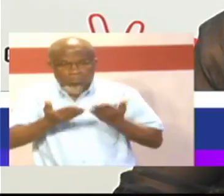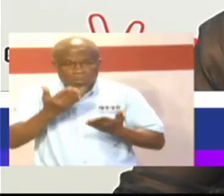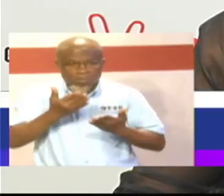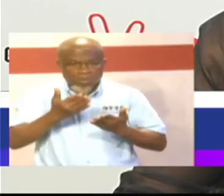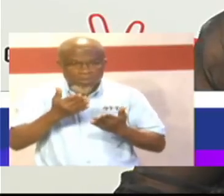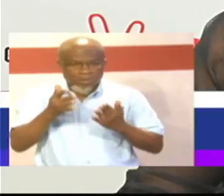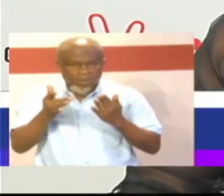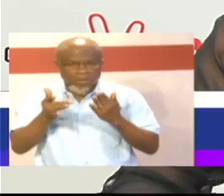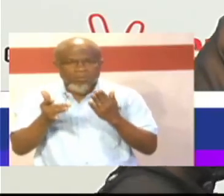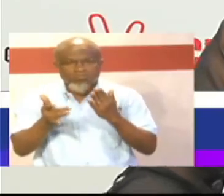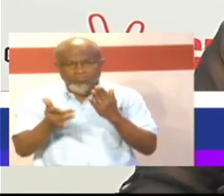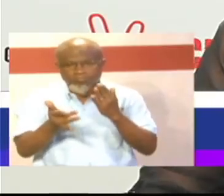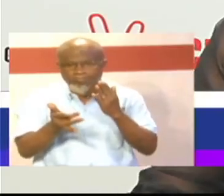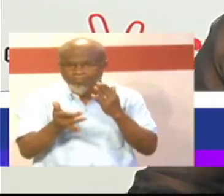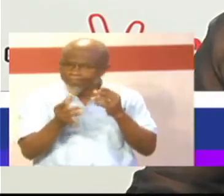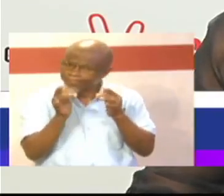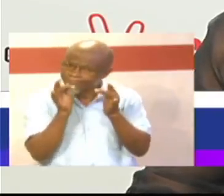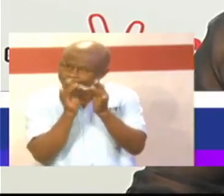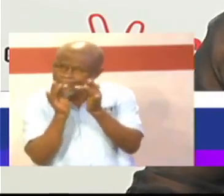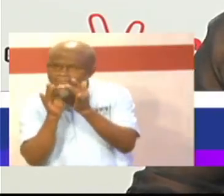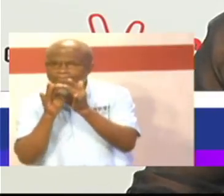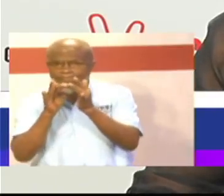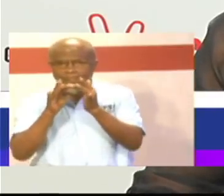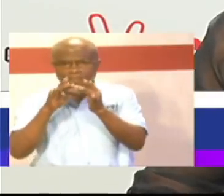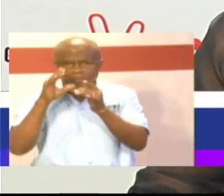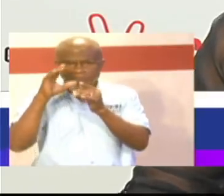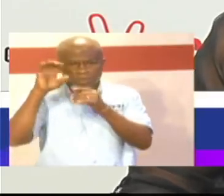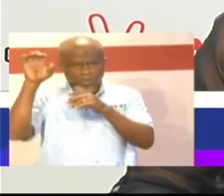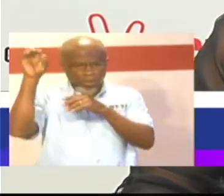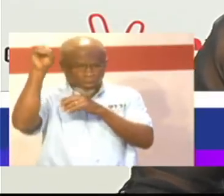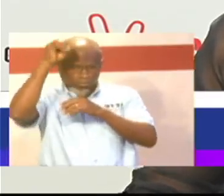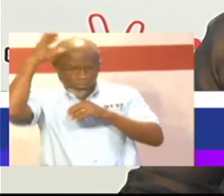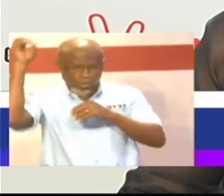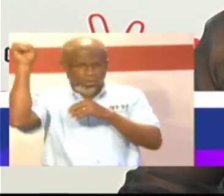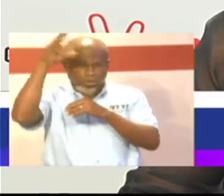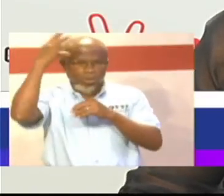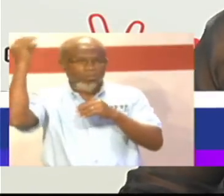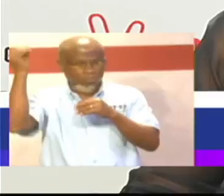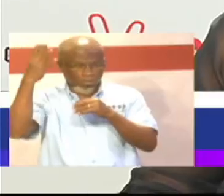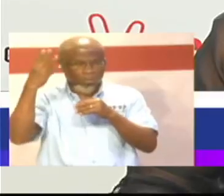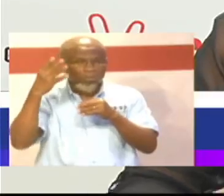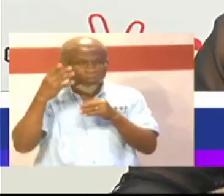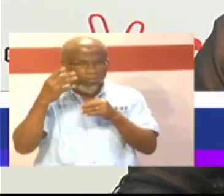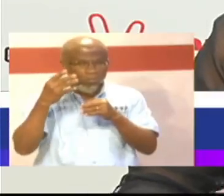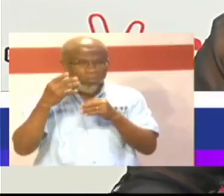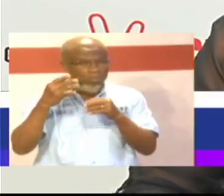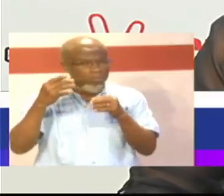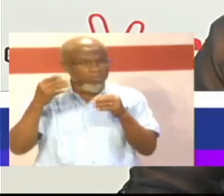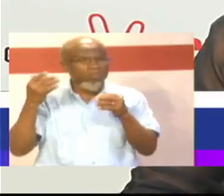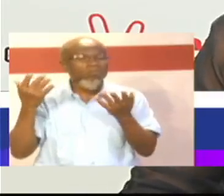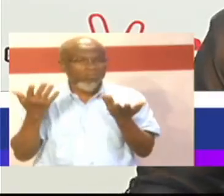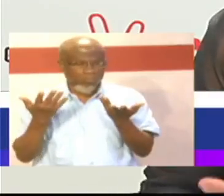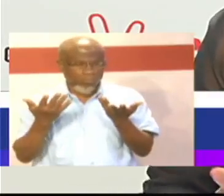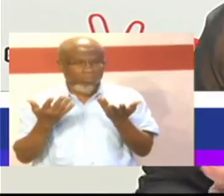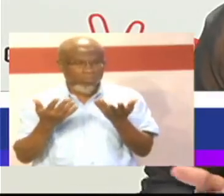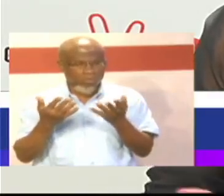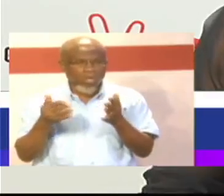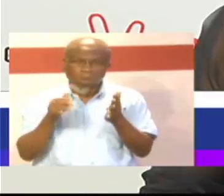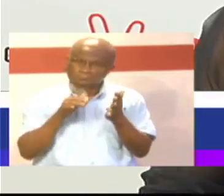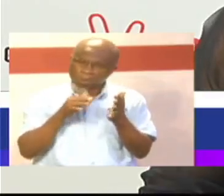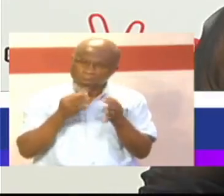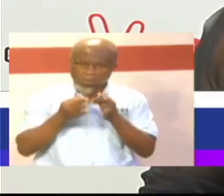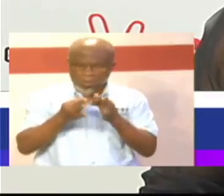GMRTT service or the County Medical Officer of Health to inform them of a decompensation or